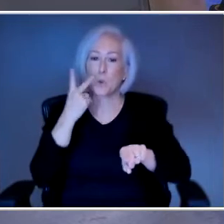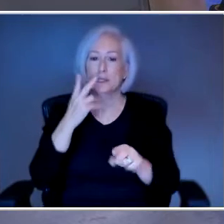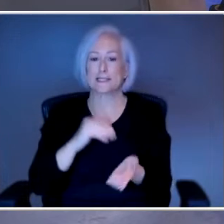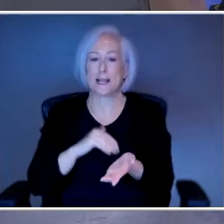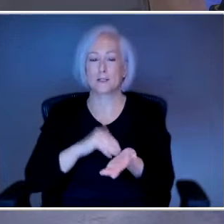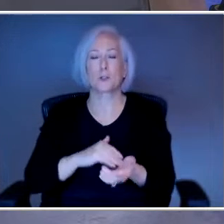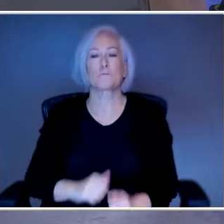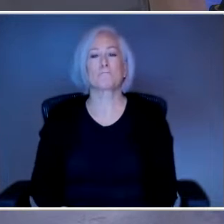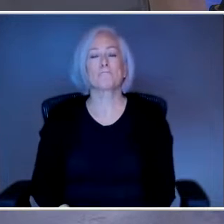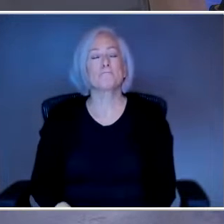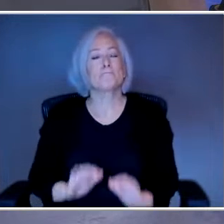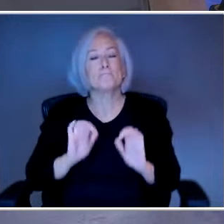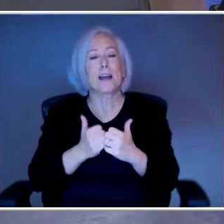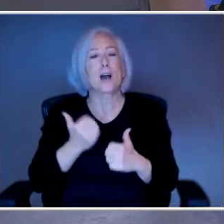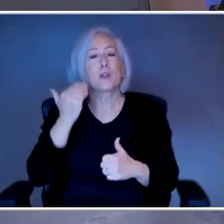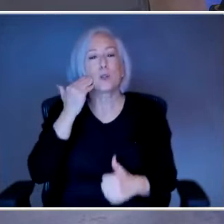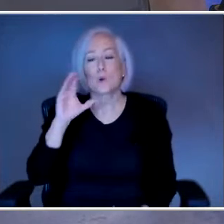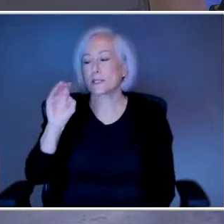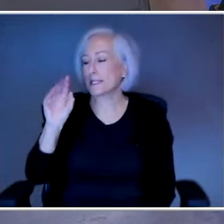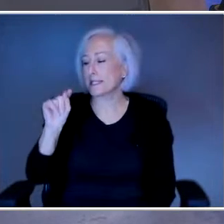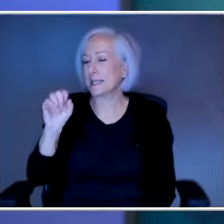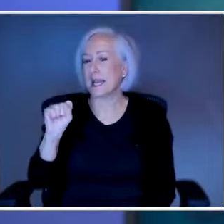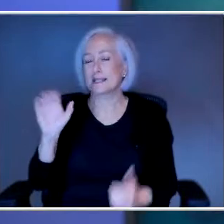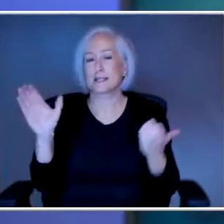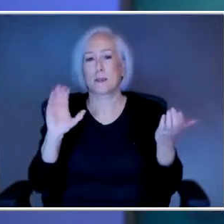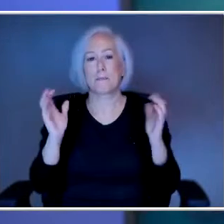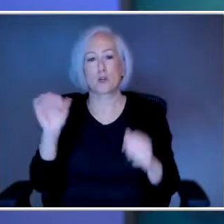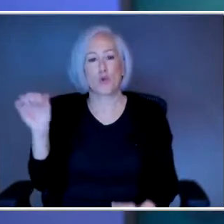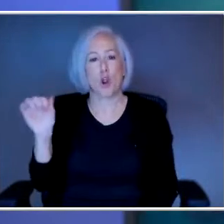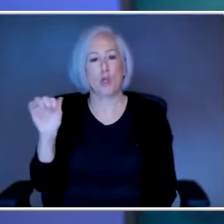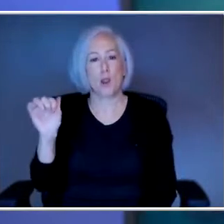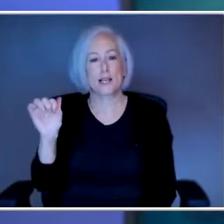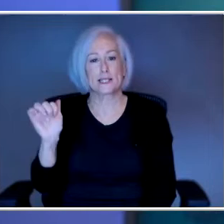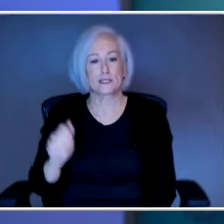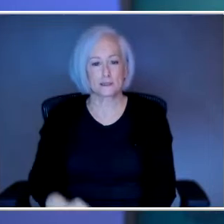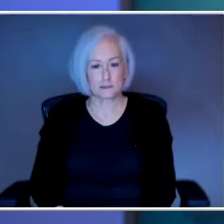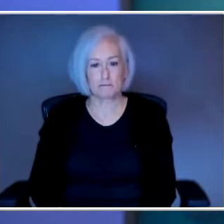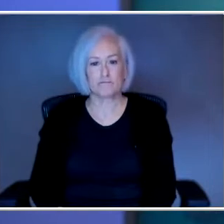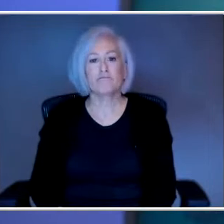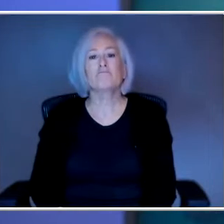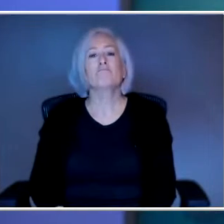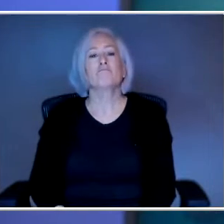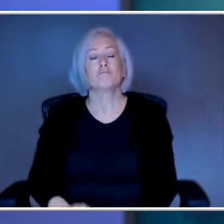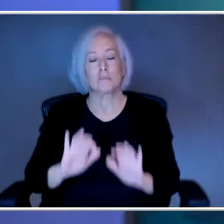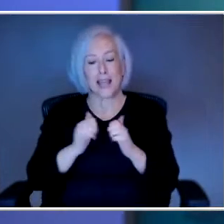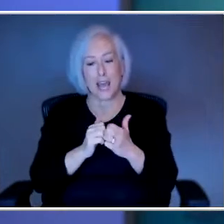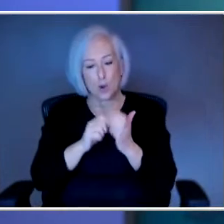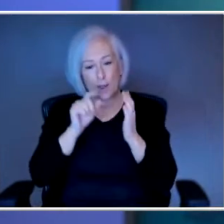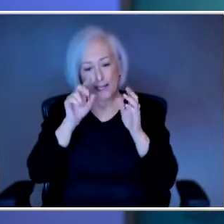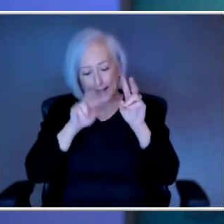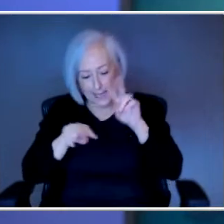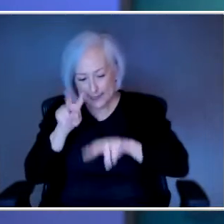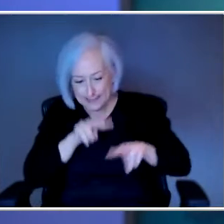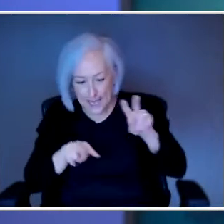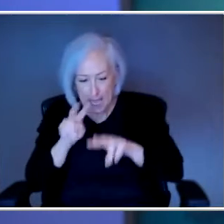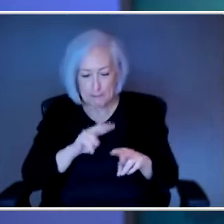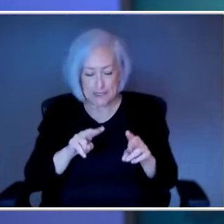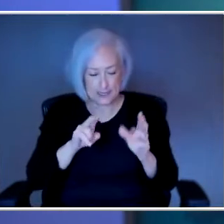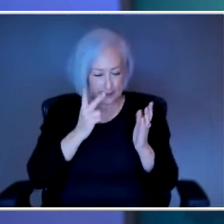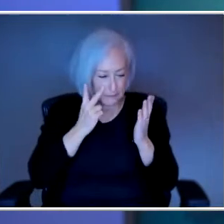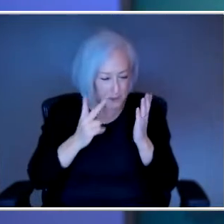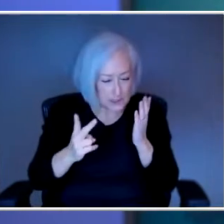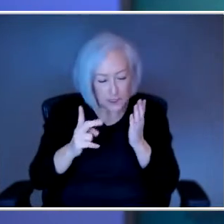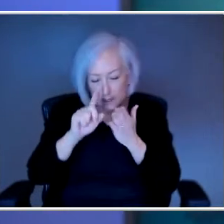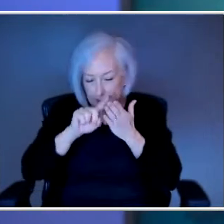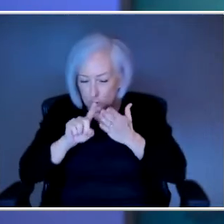something like arthritis? So a lot of different exam findings and symptoms, and again, seeing somebody. Most primary